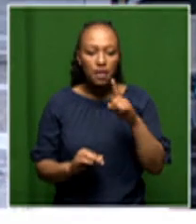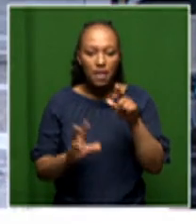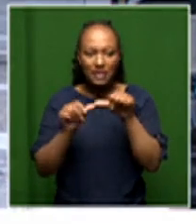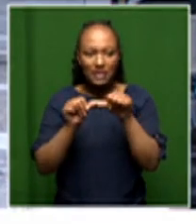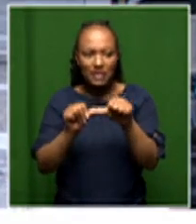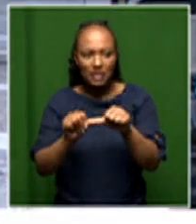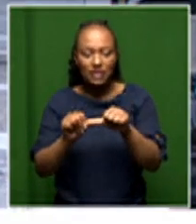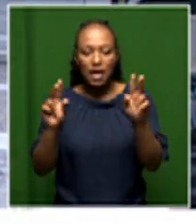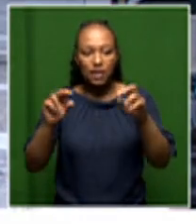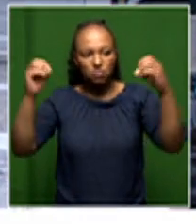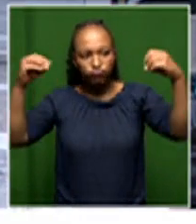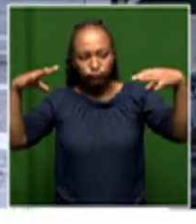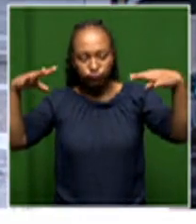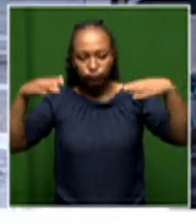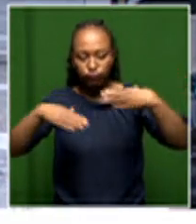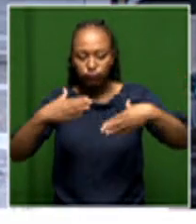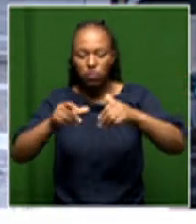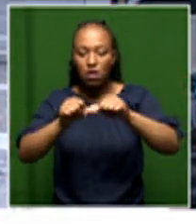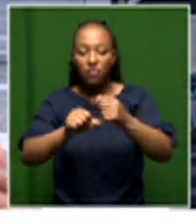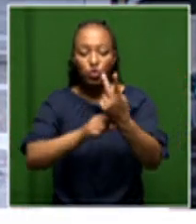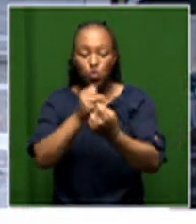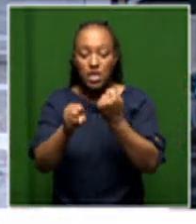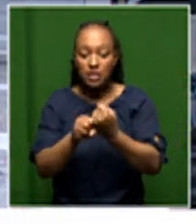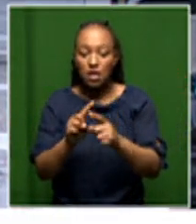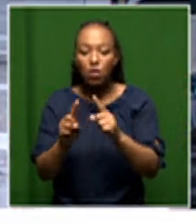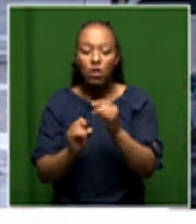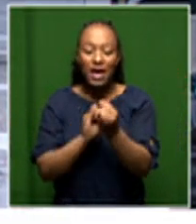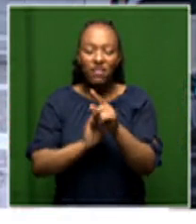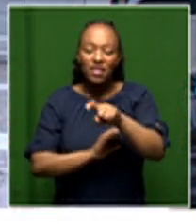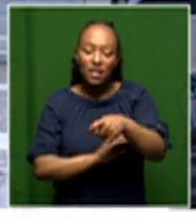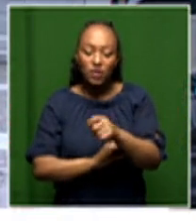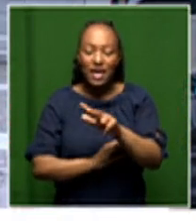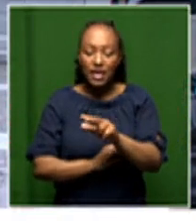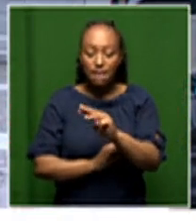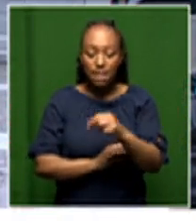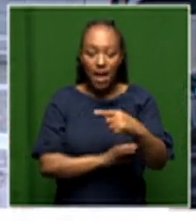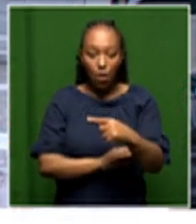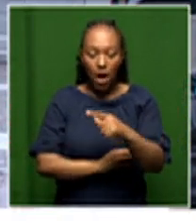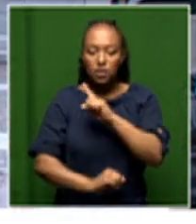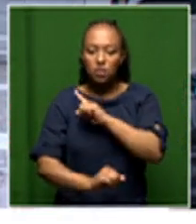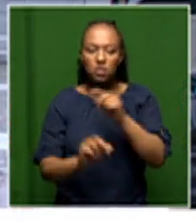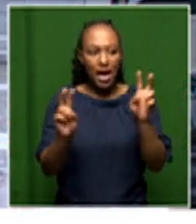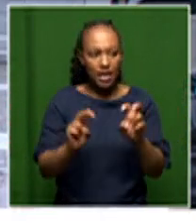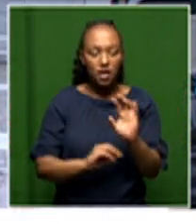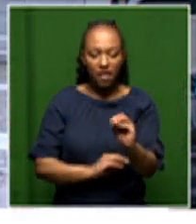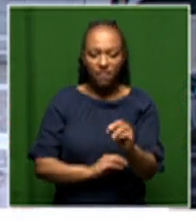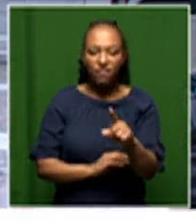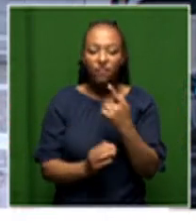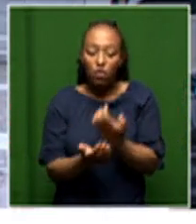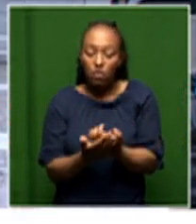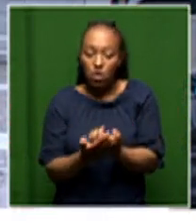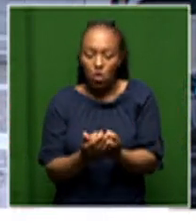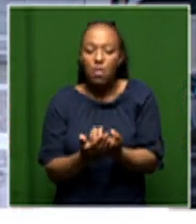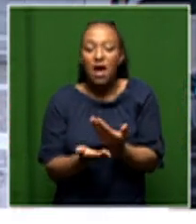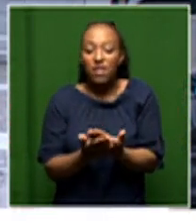stabilized electricity supply environment in the next 2 years, with some 11,800 megawatts of power being available to the economy. That's